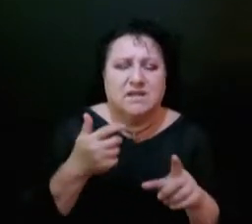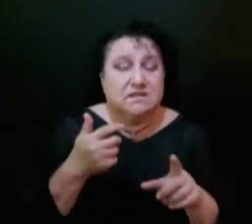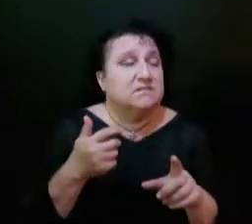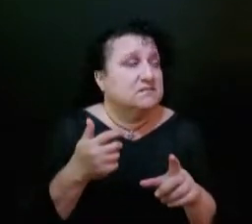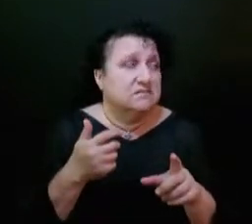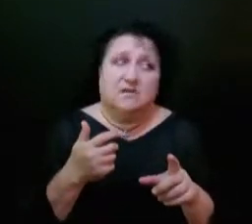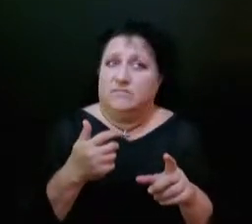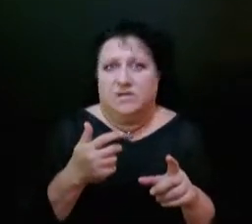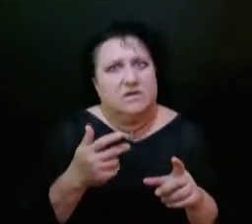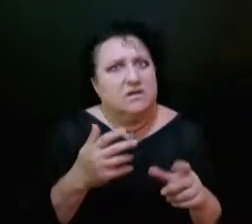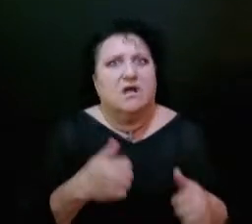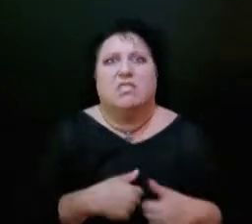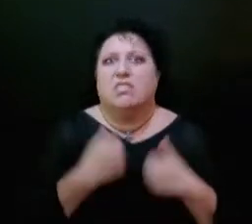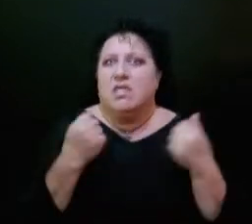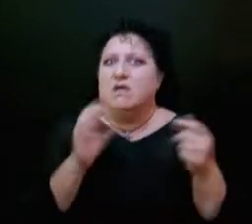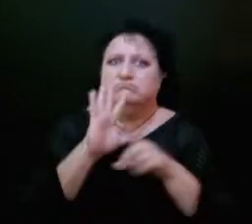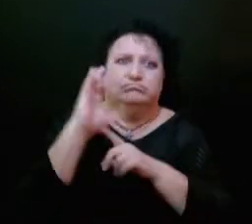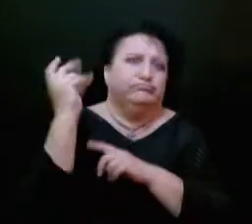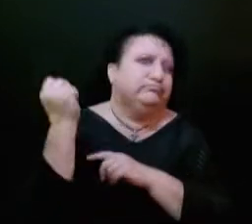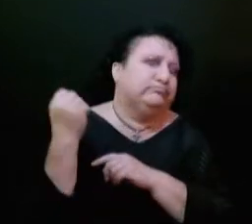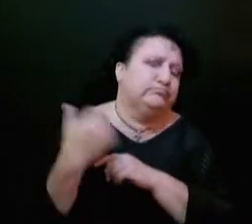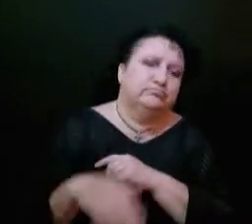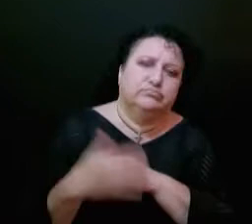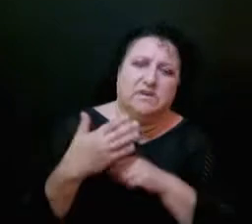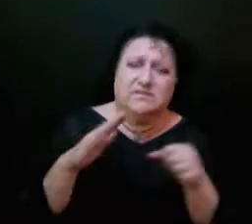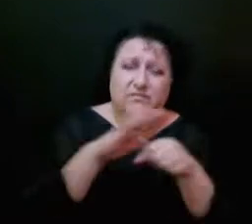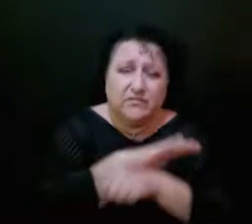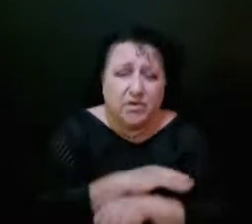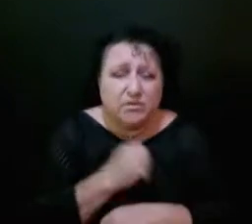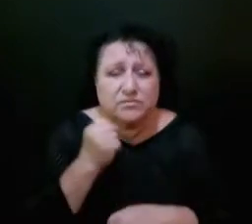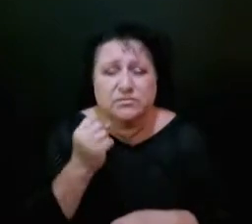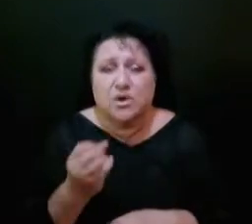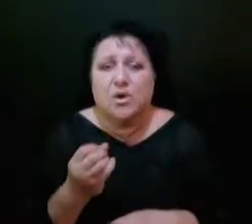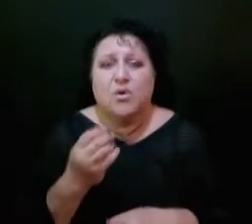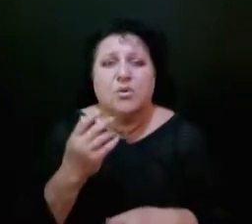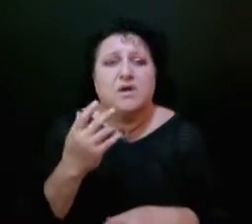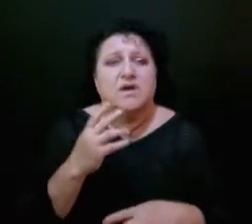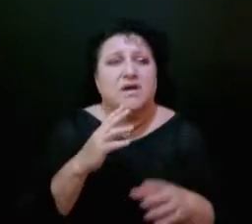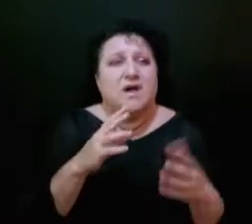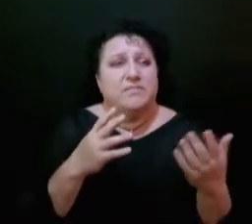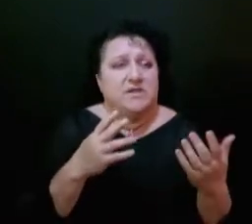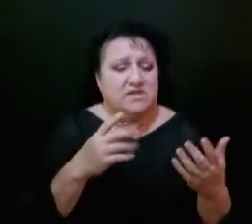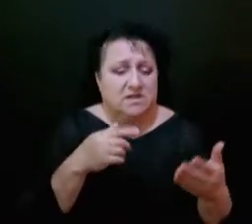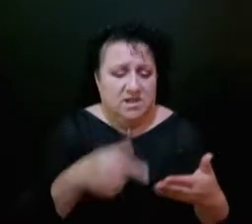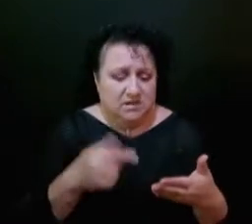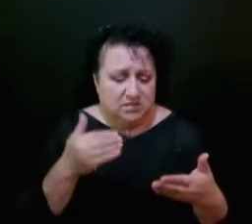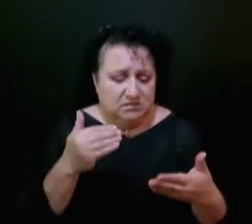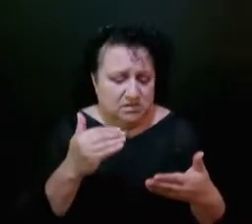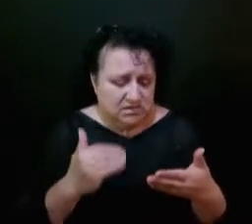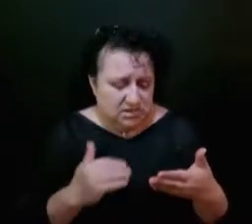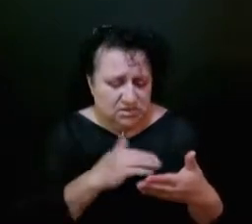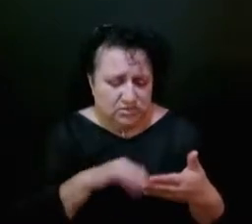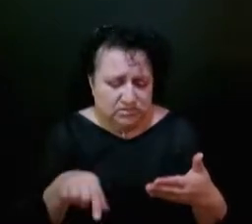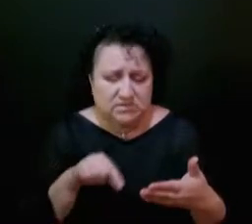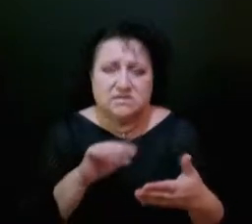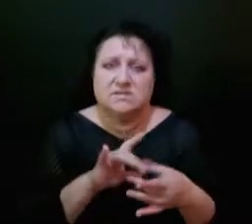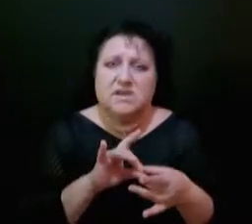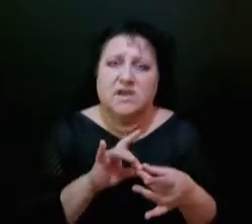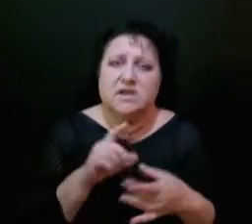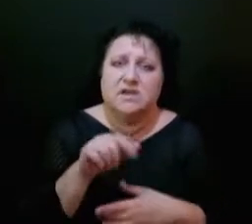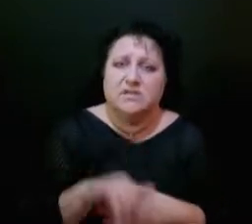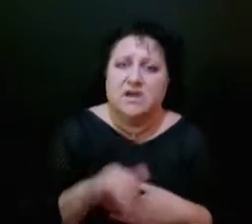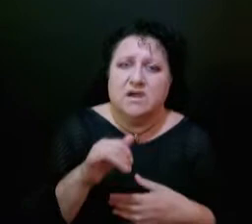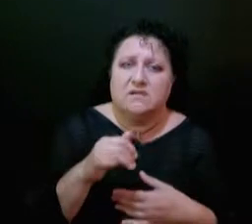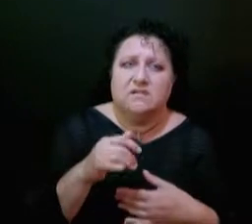full of life. And it goes on to say, there is no one greater than him. No one comes close. No one. We should be in awe of